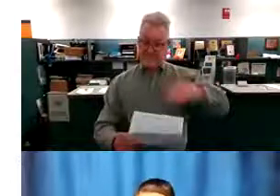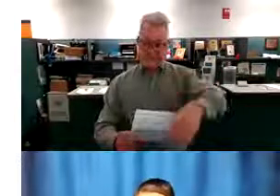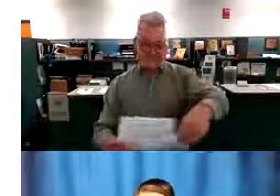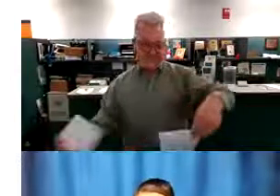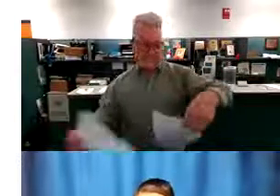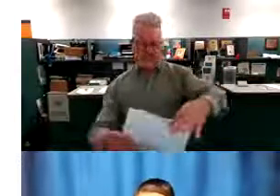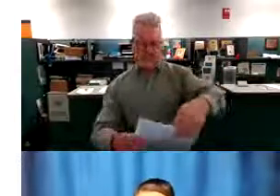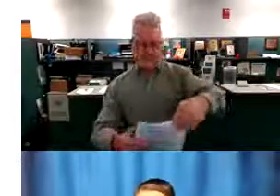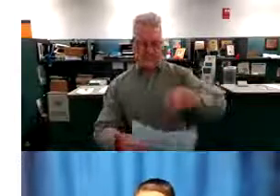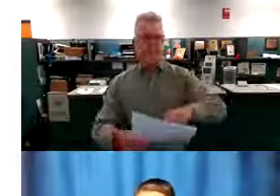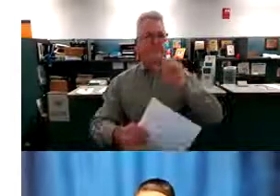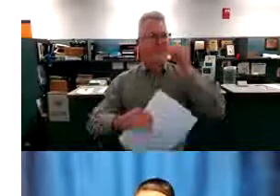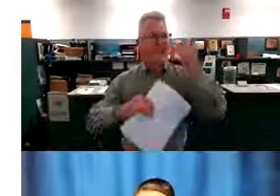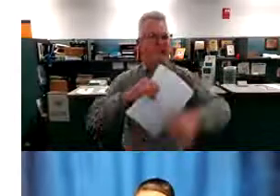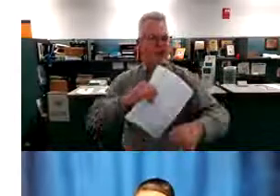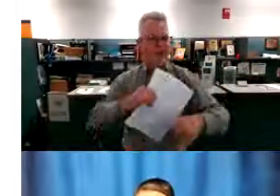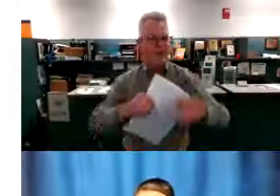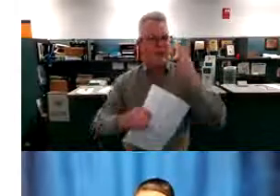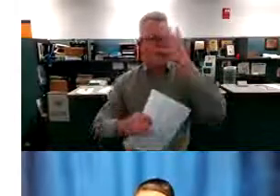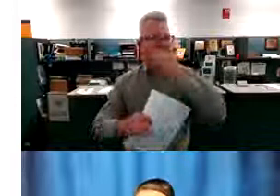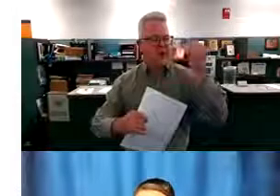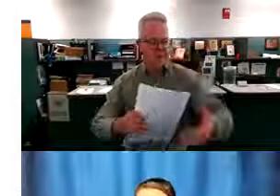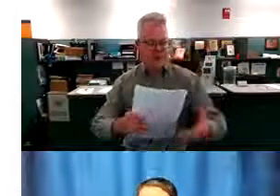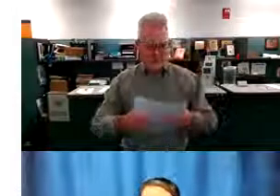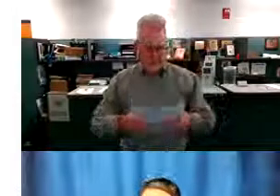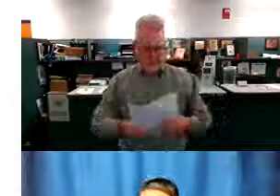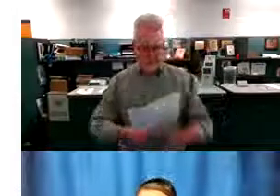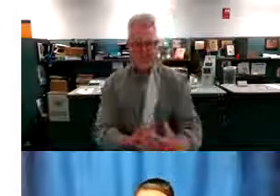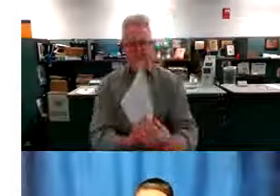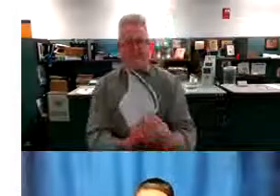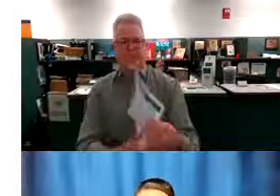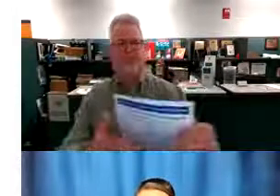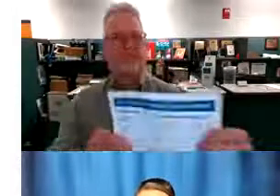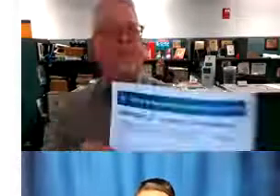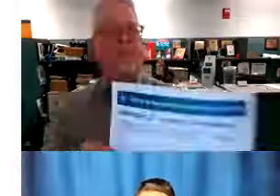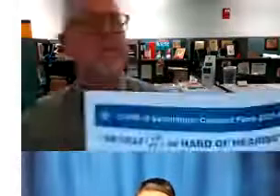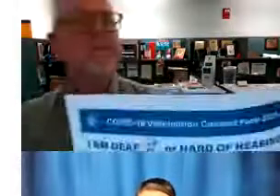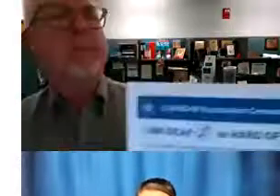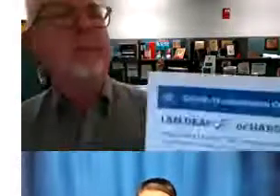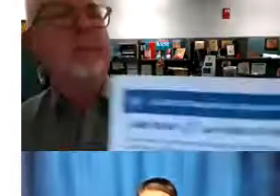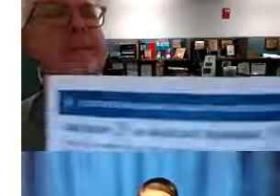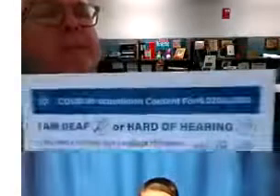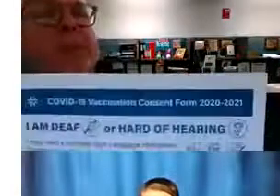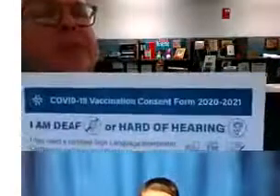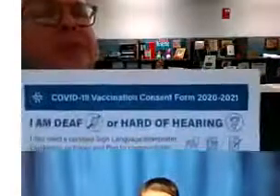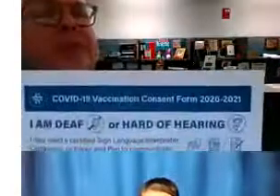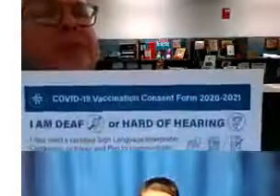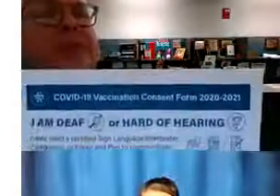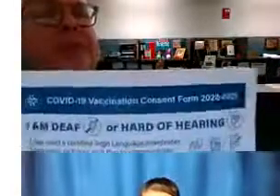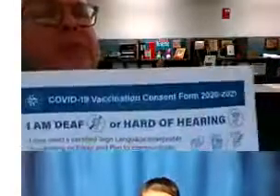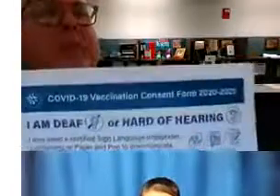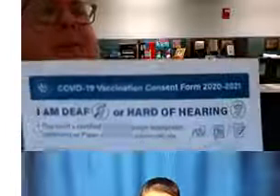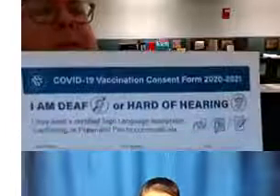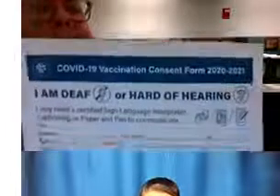them to look at it, ask them, this isn't the final, but I suggested this and it seemed more accessible.